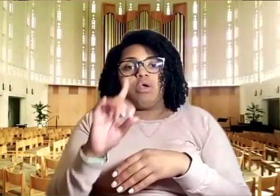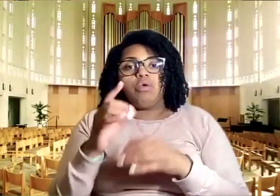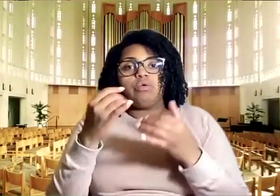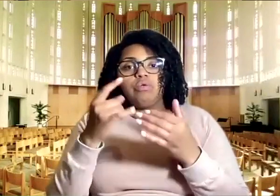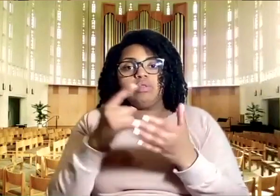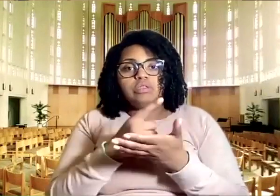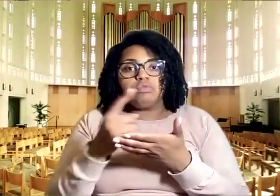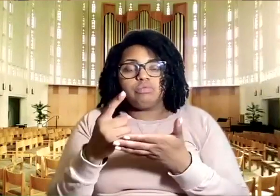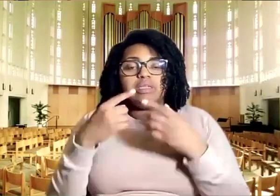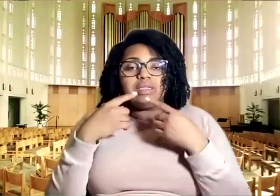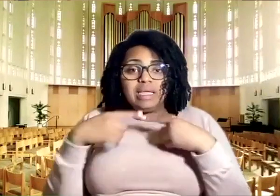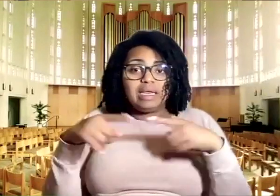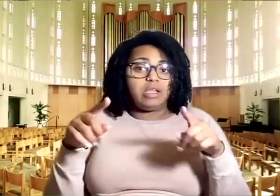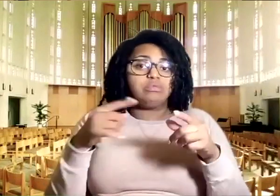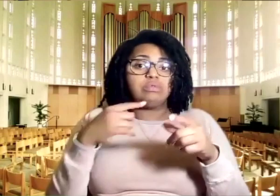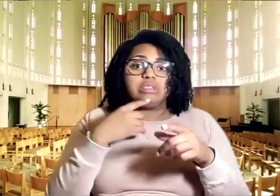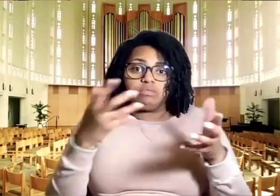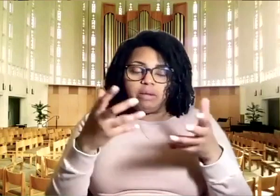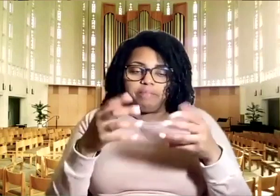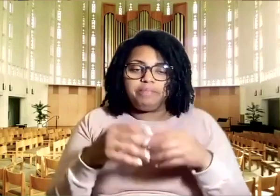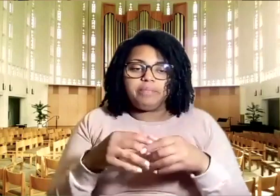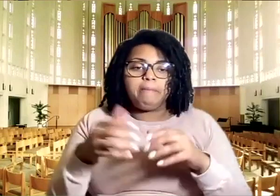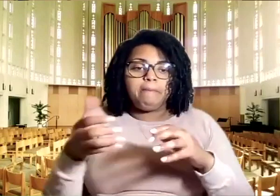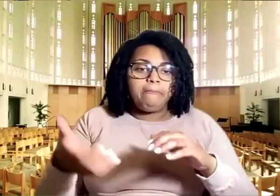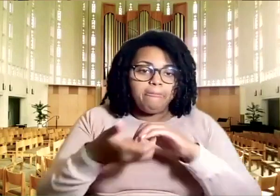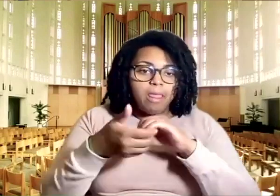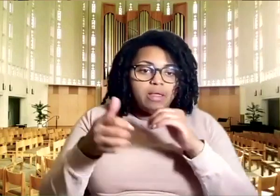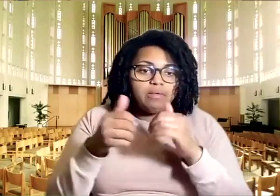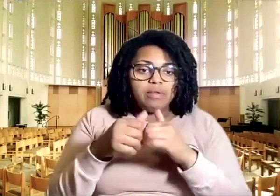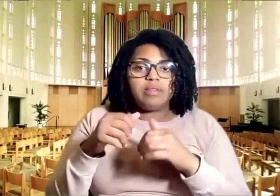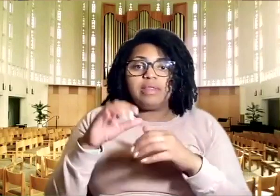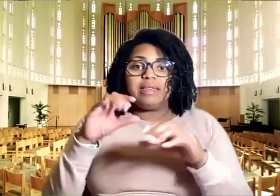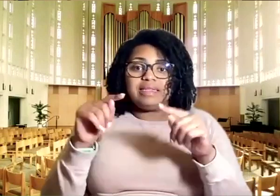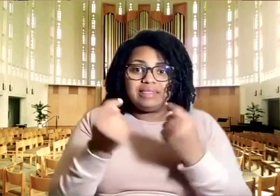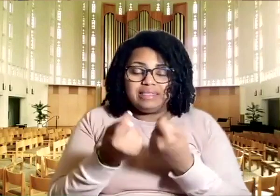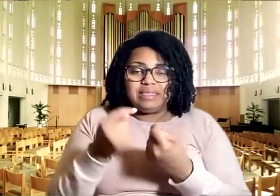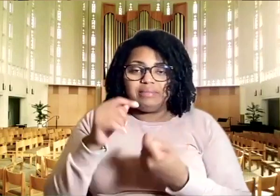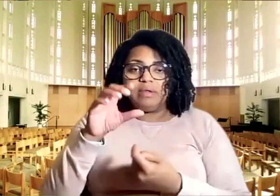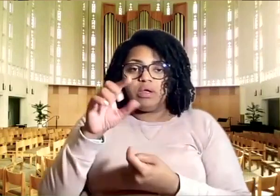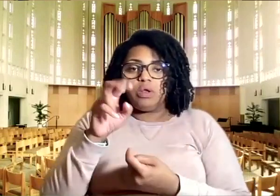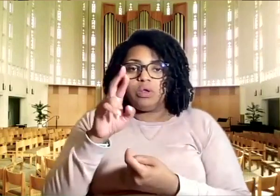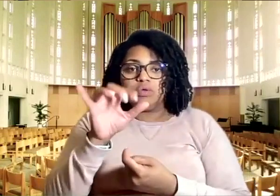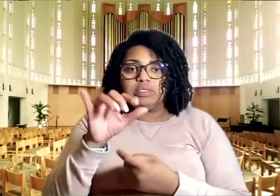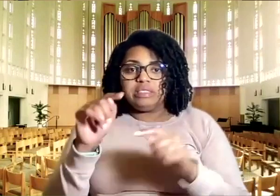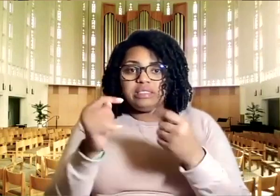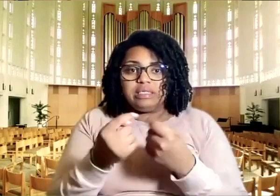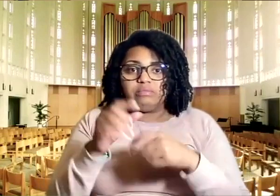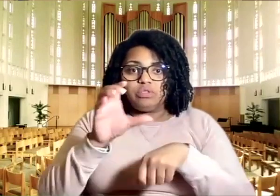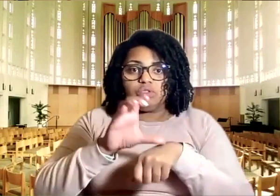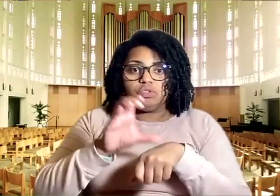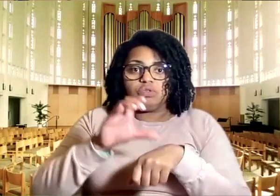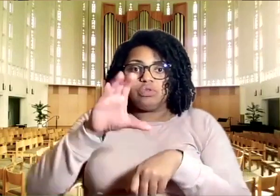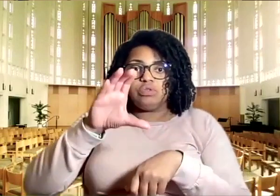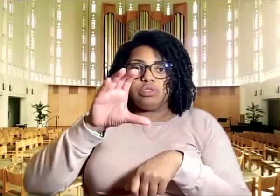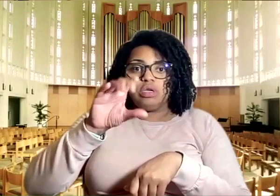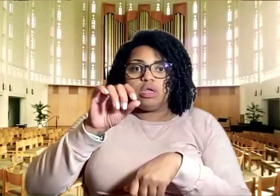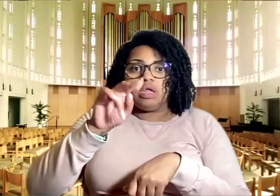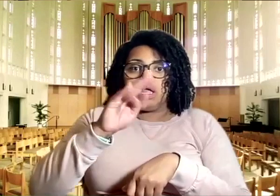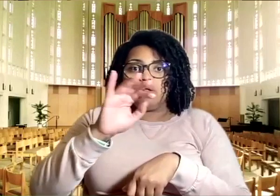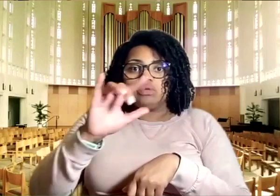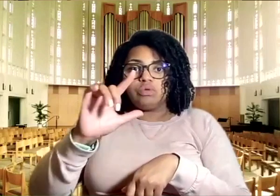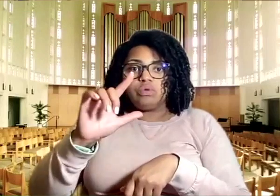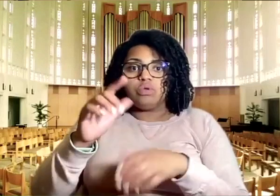in collaboration with the clergy team, the church council is hoping to sort of